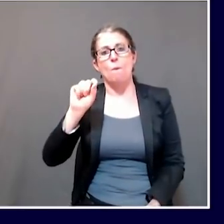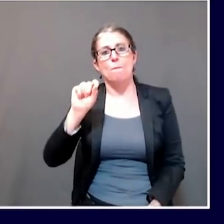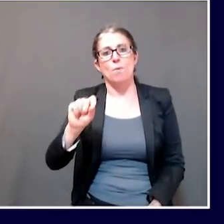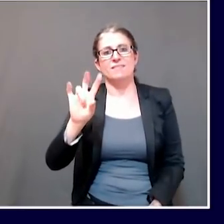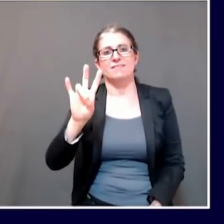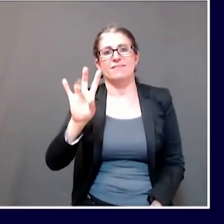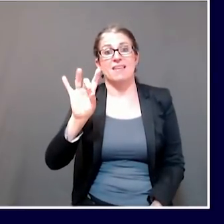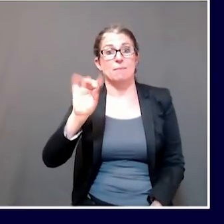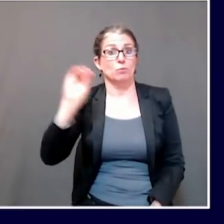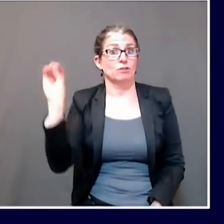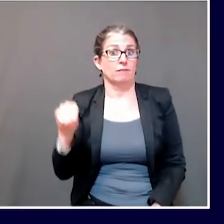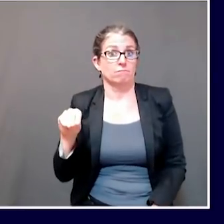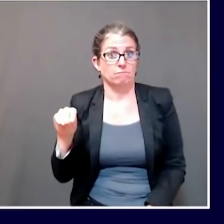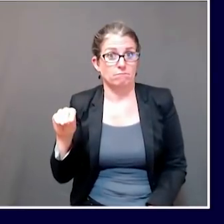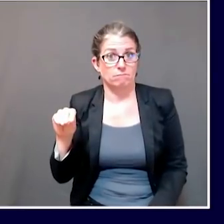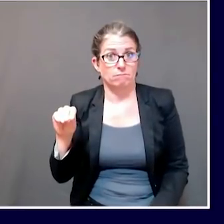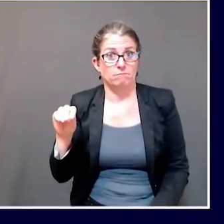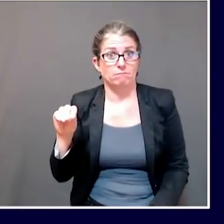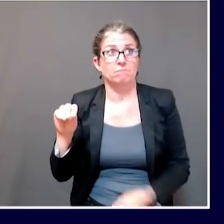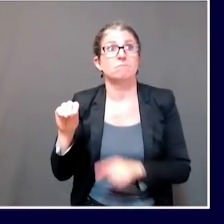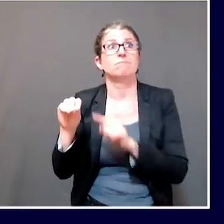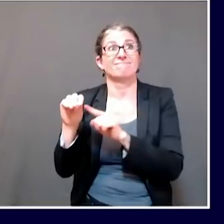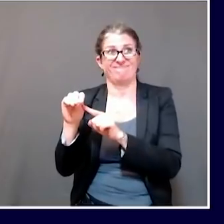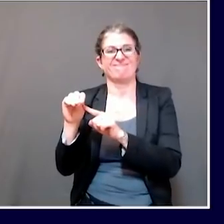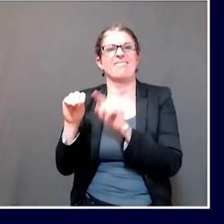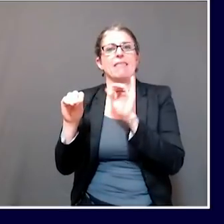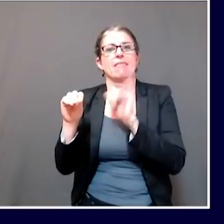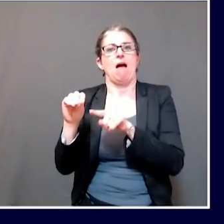0.78%. That is based on